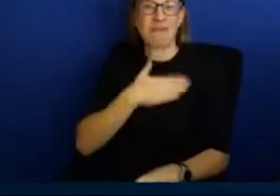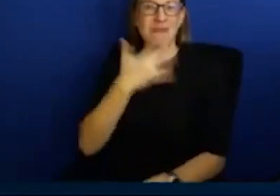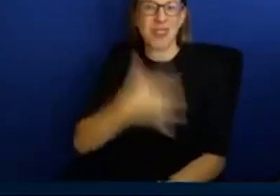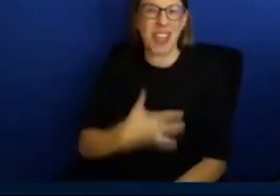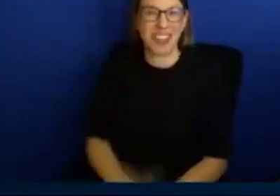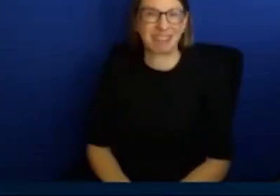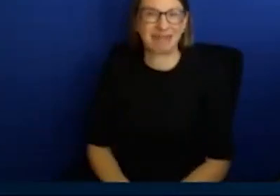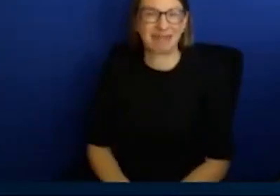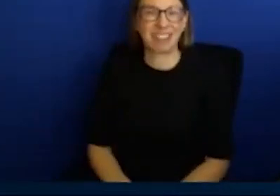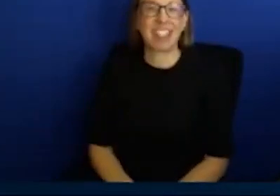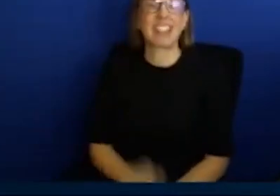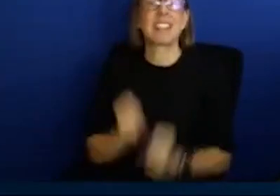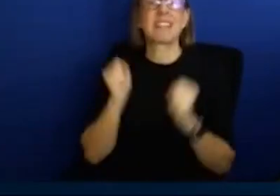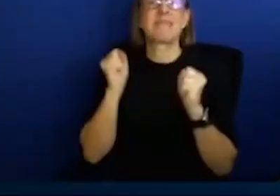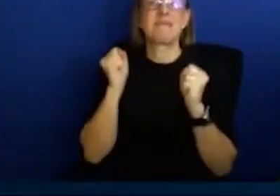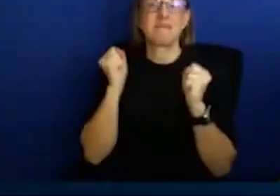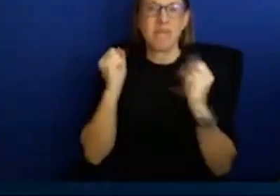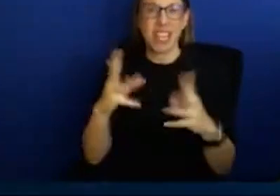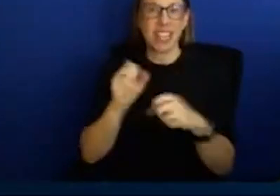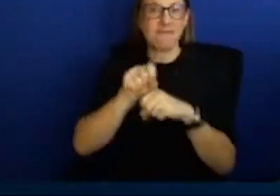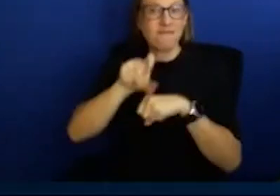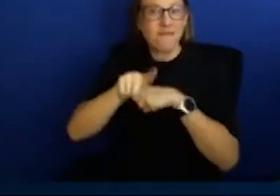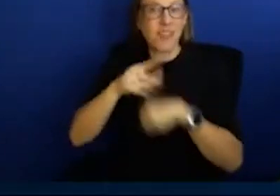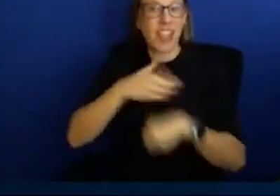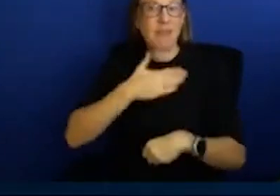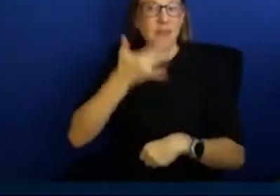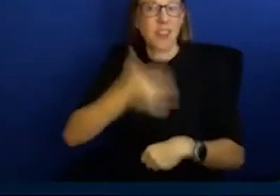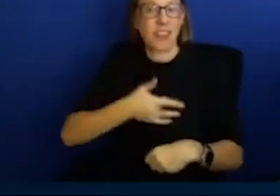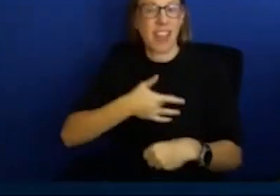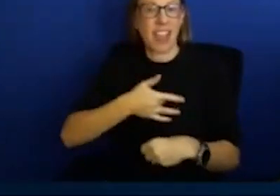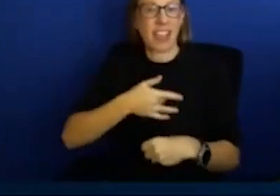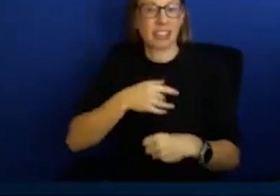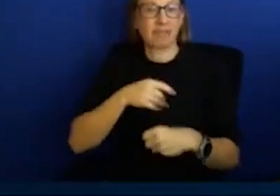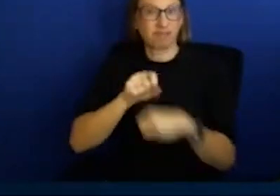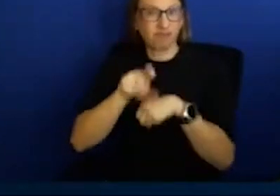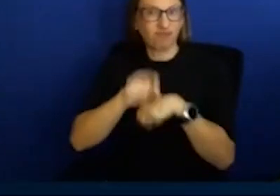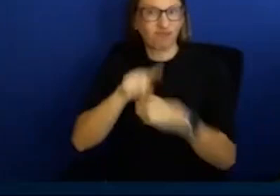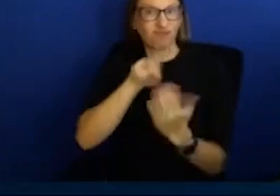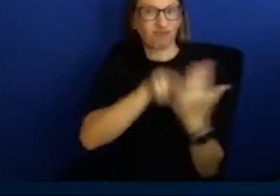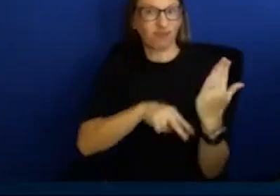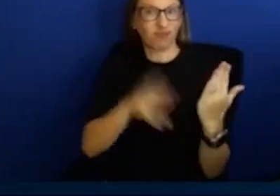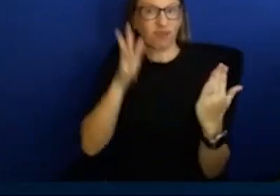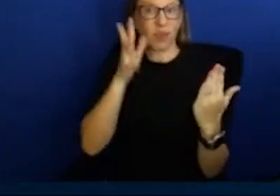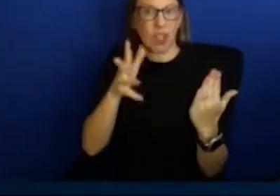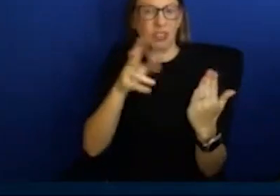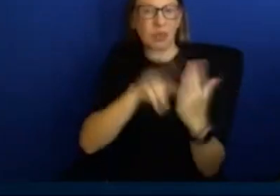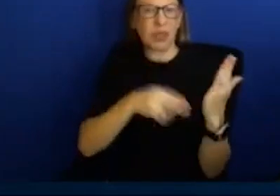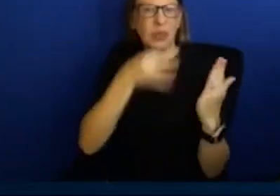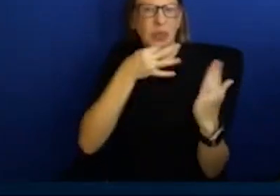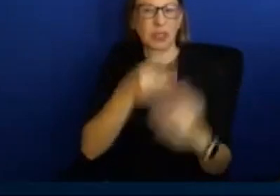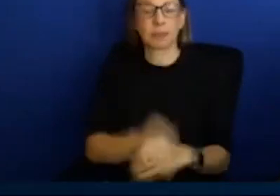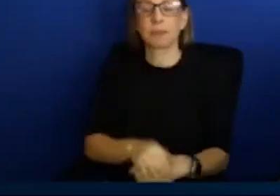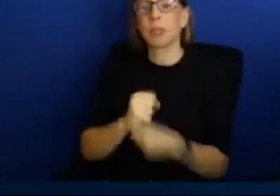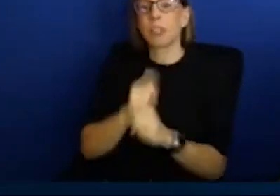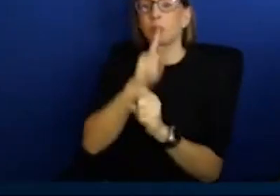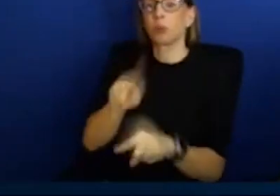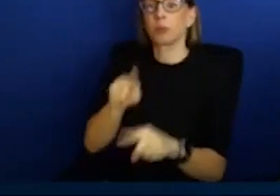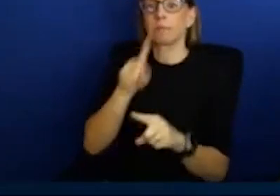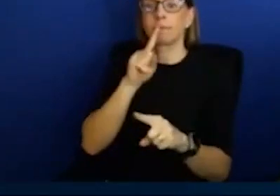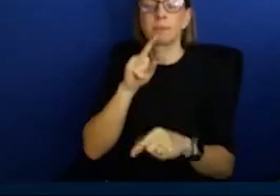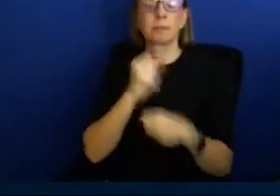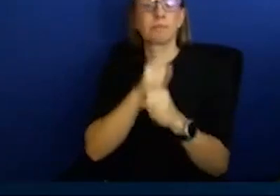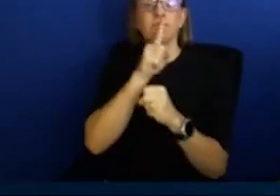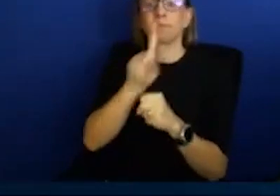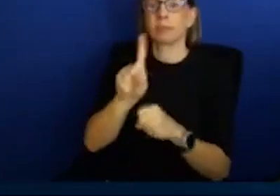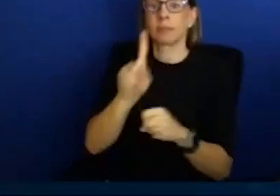so Yeah, I'll read great. some of those in a moment. So I just want to make sure you covered all of this. What about folks who got the J&J shot earlier